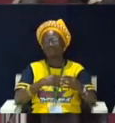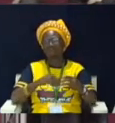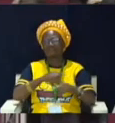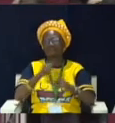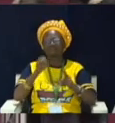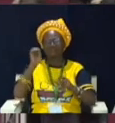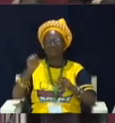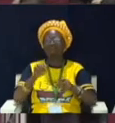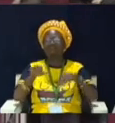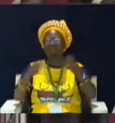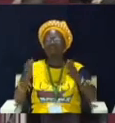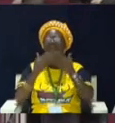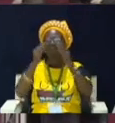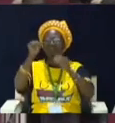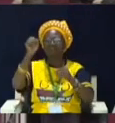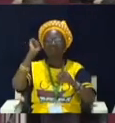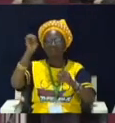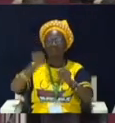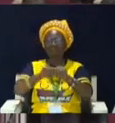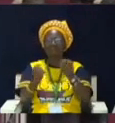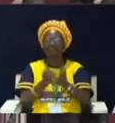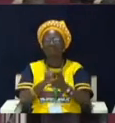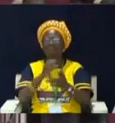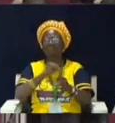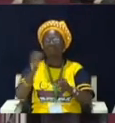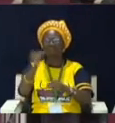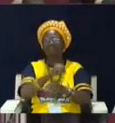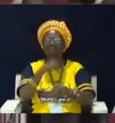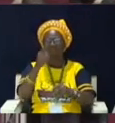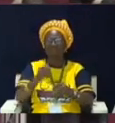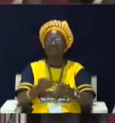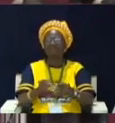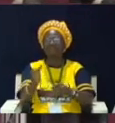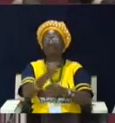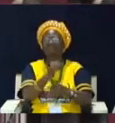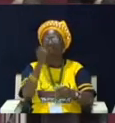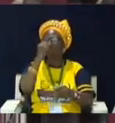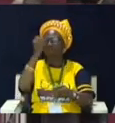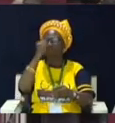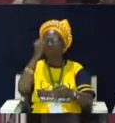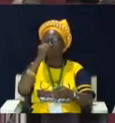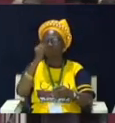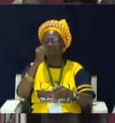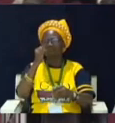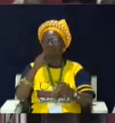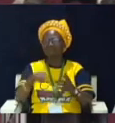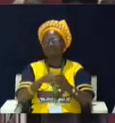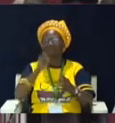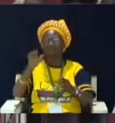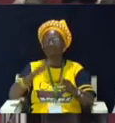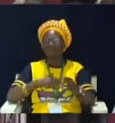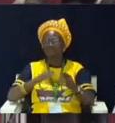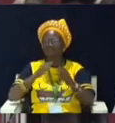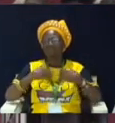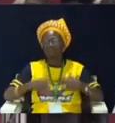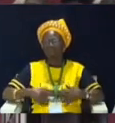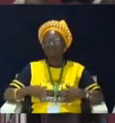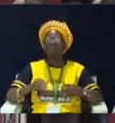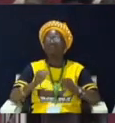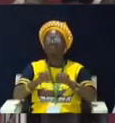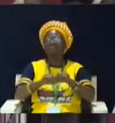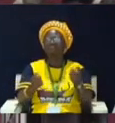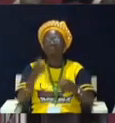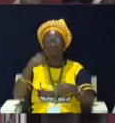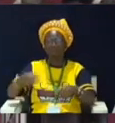And when he had given thanks, he broke it and said, "Take, eat. This is my body which is broken for